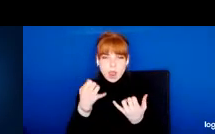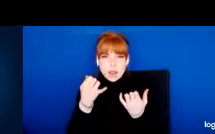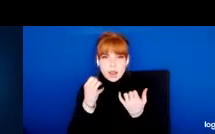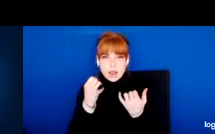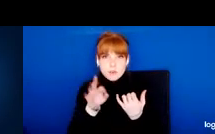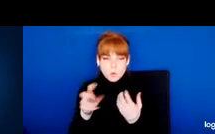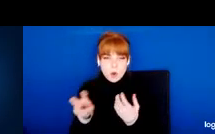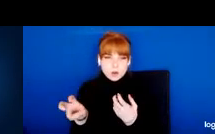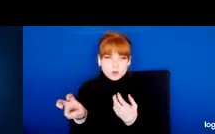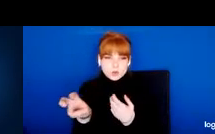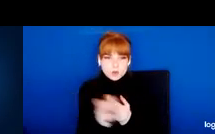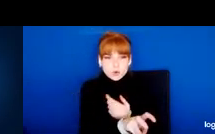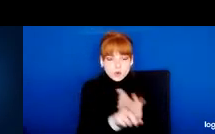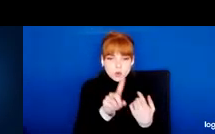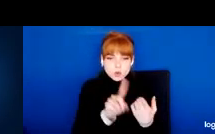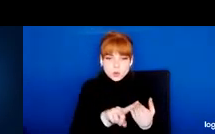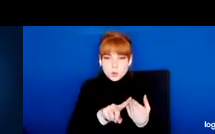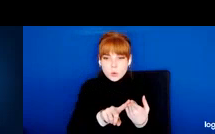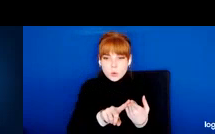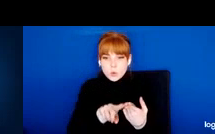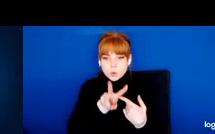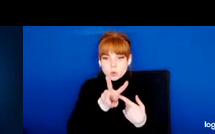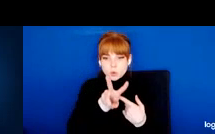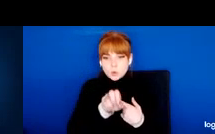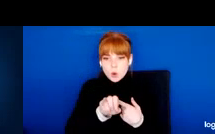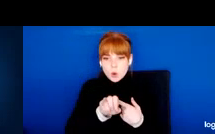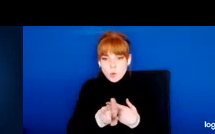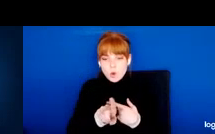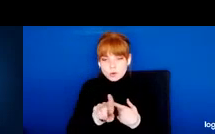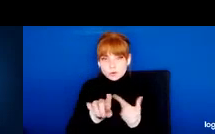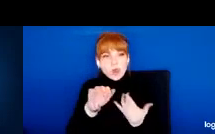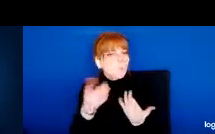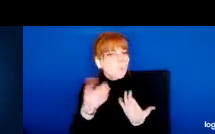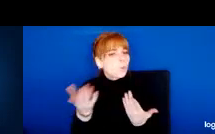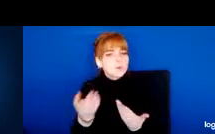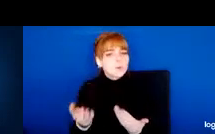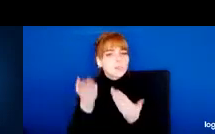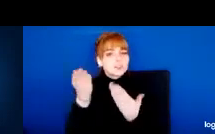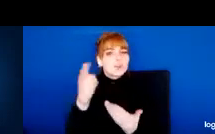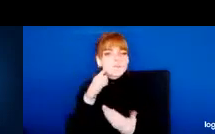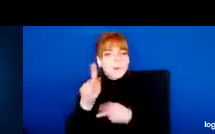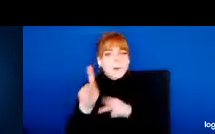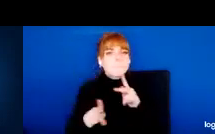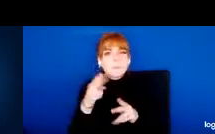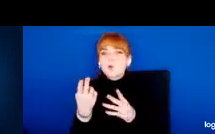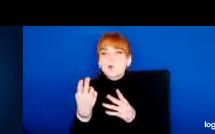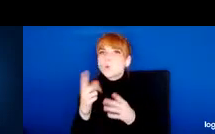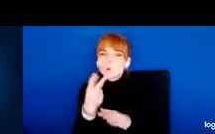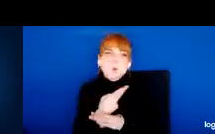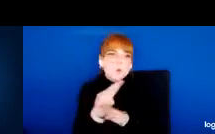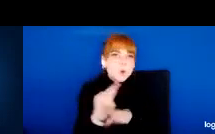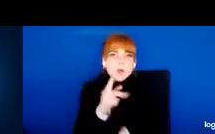think people who create those, especially if they use tools like Tableau